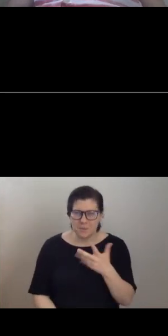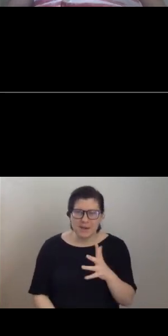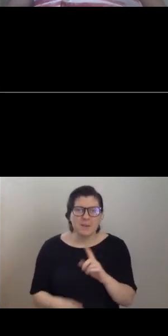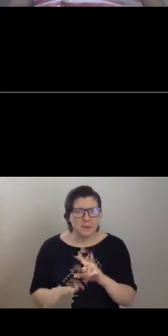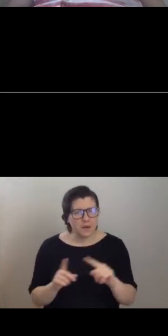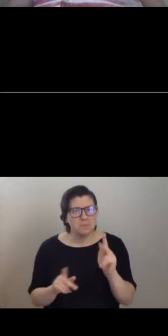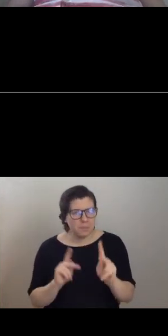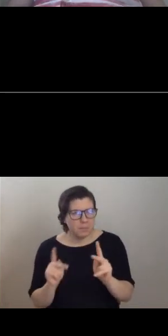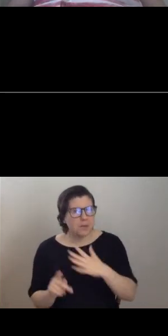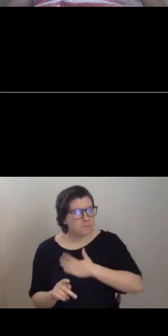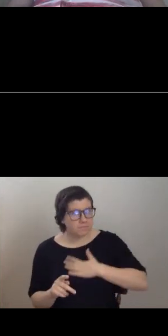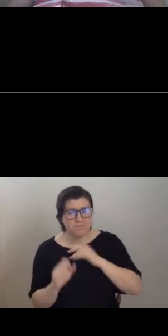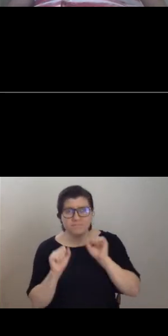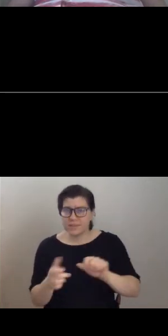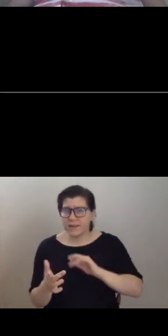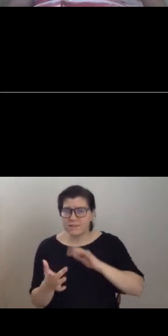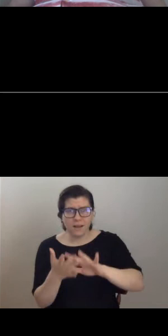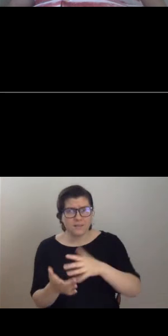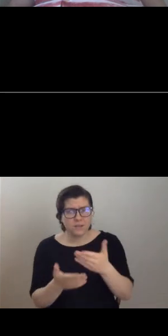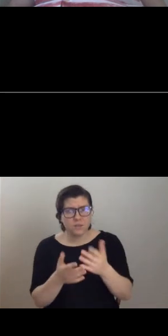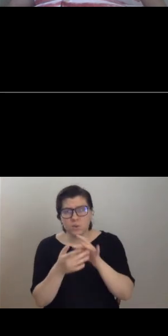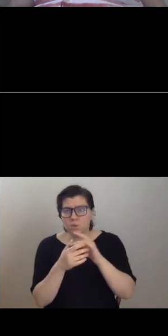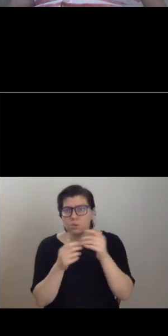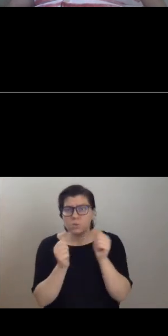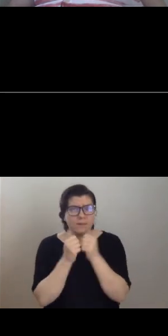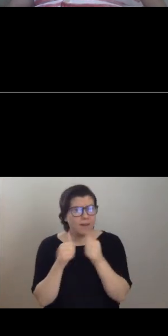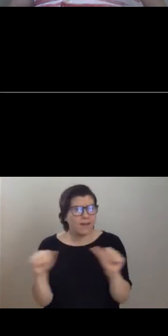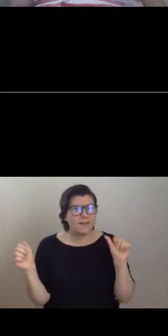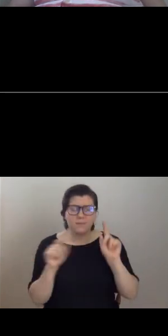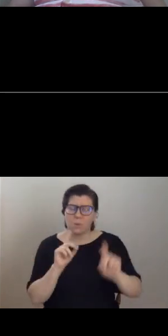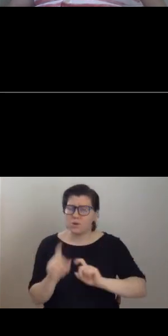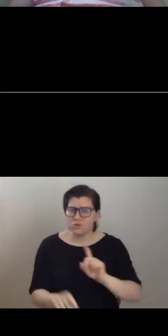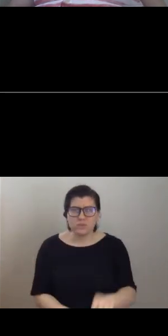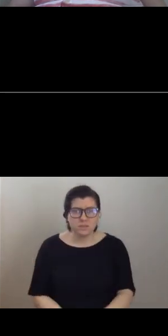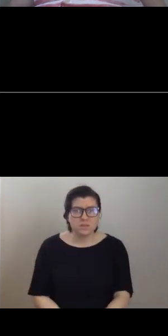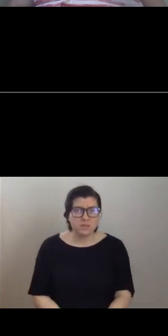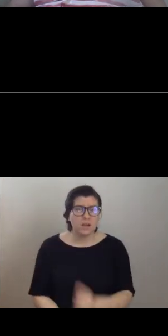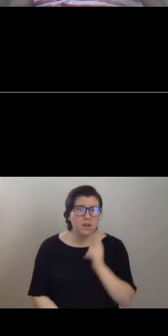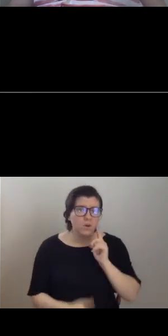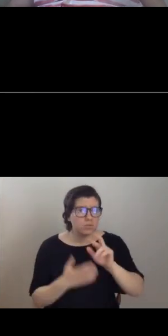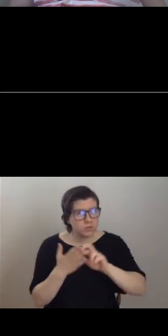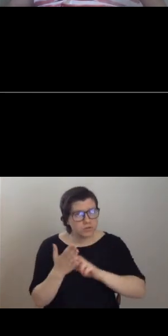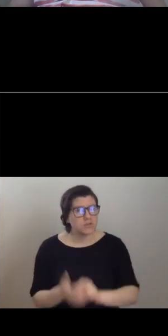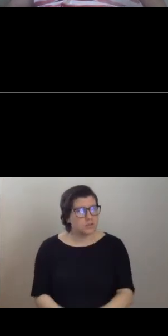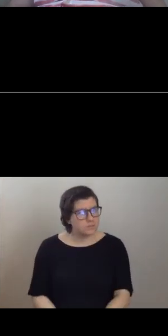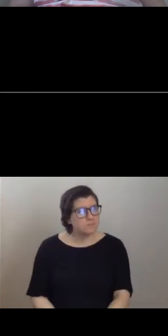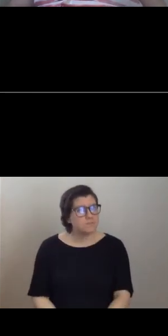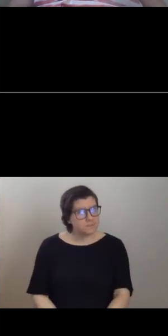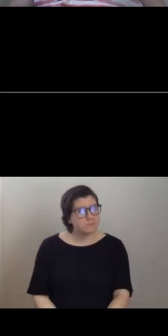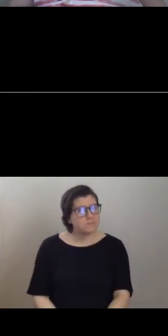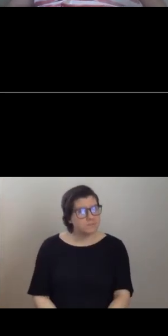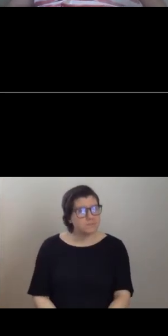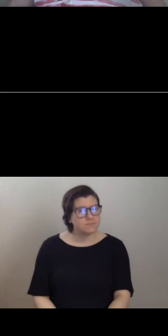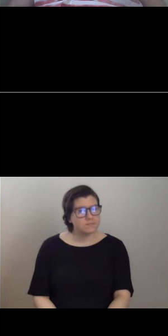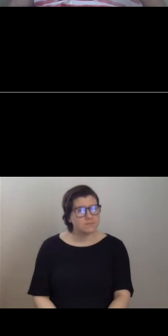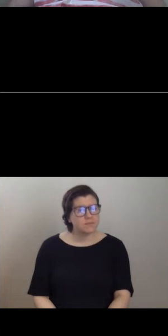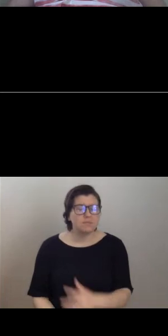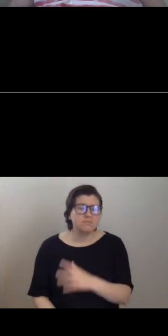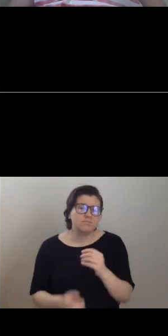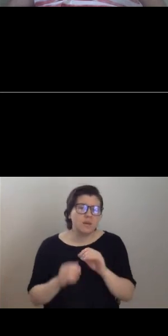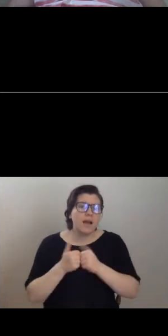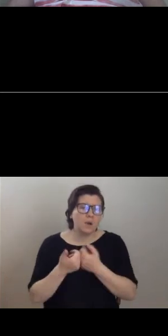they contact you regarding any questions regarding registration and how to get that